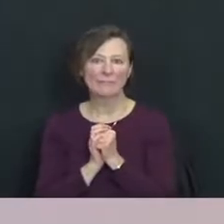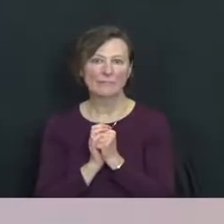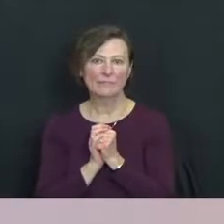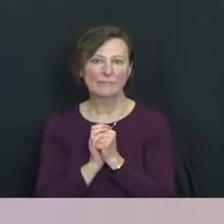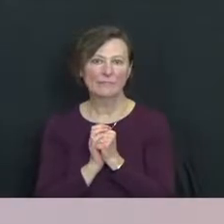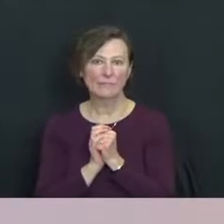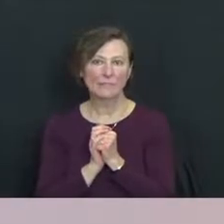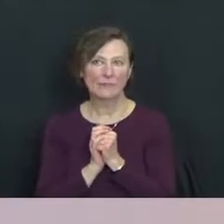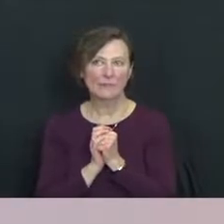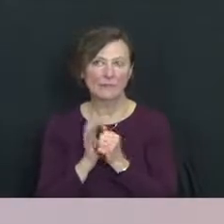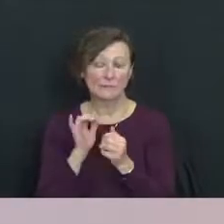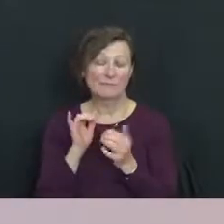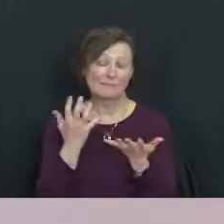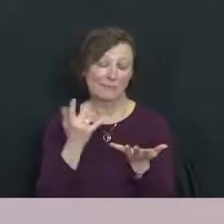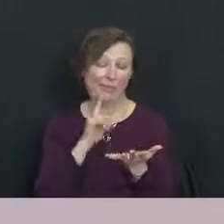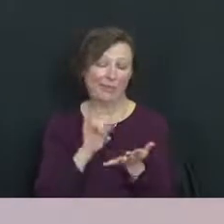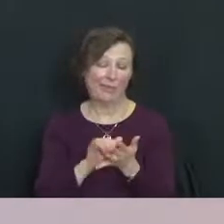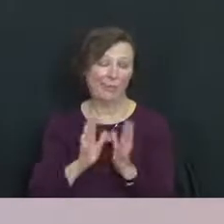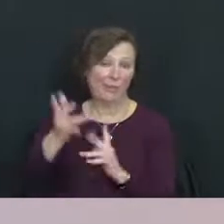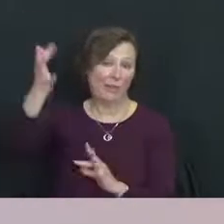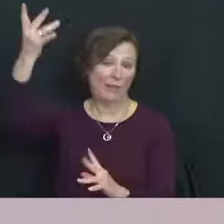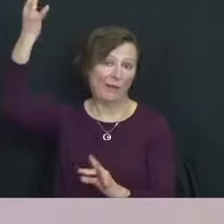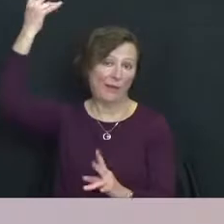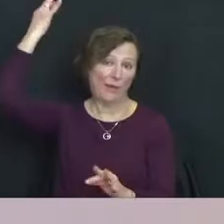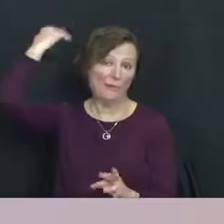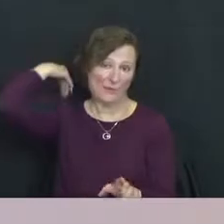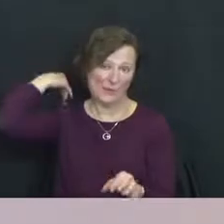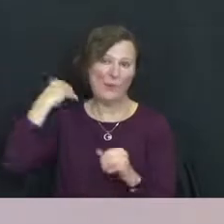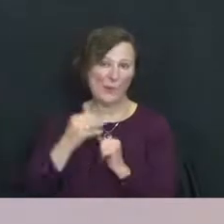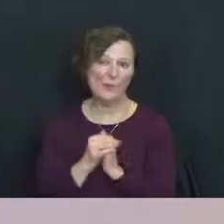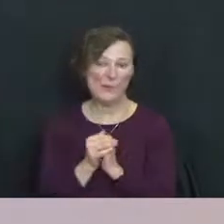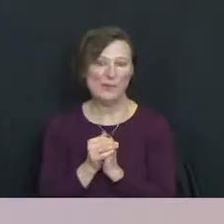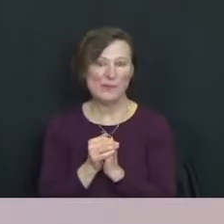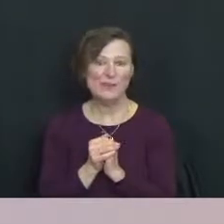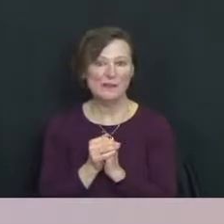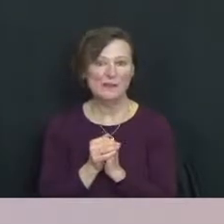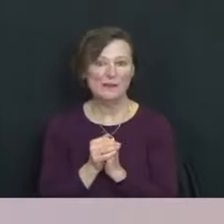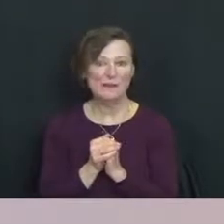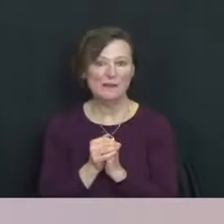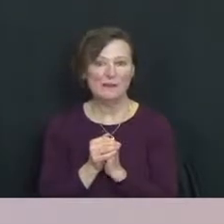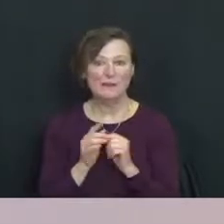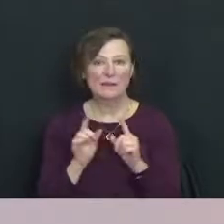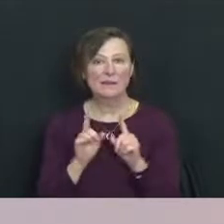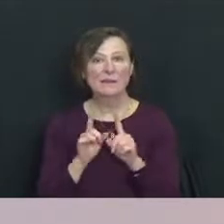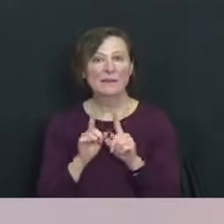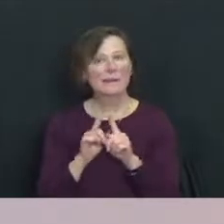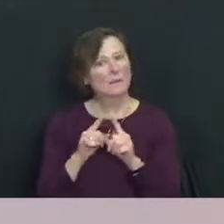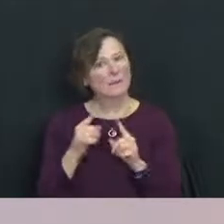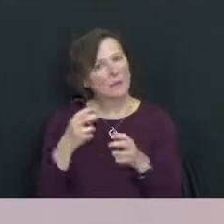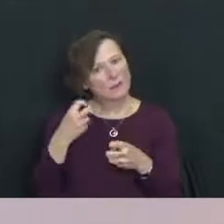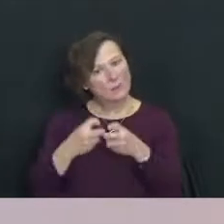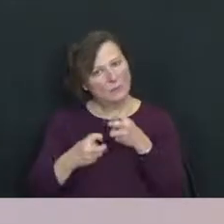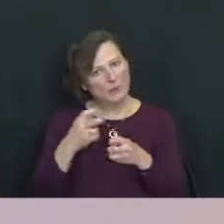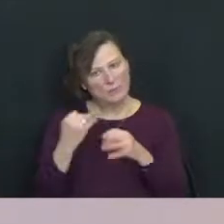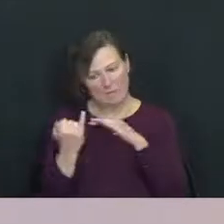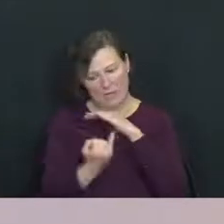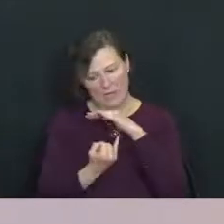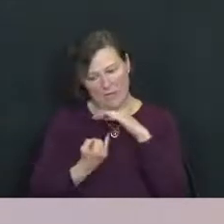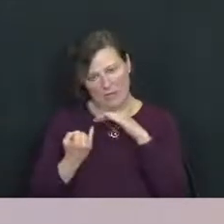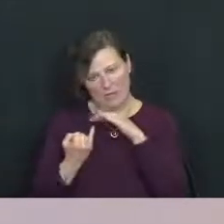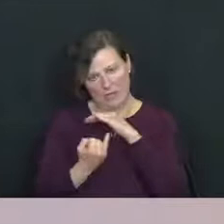Well, that was a long time ago. And yet the problem of social isolation has gotten